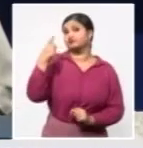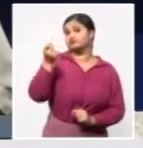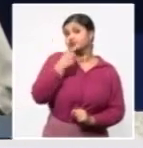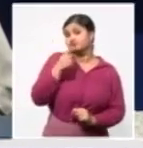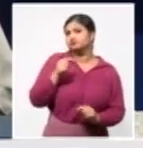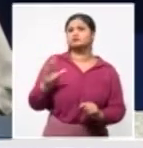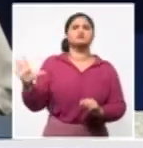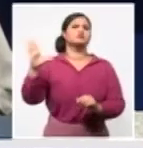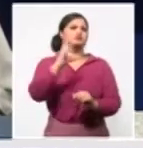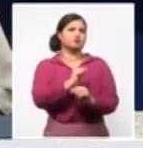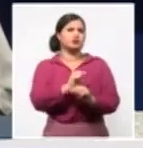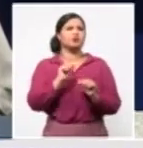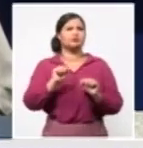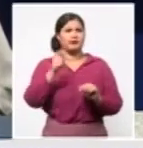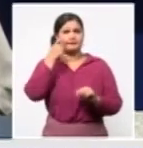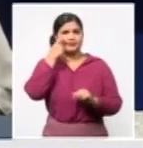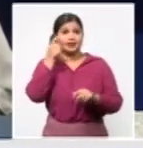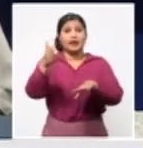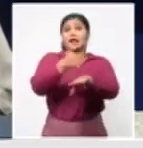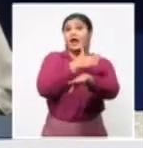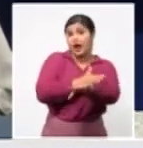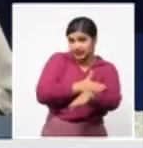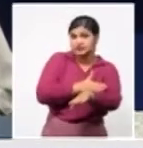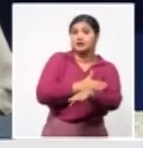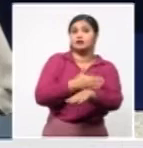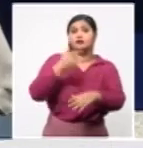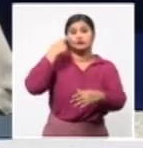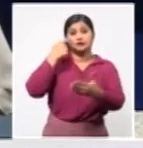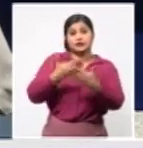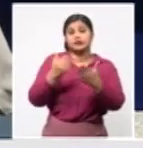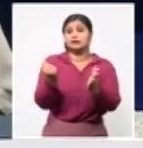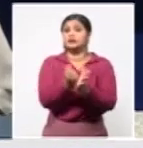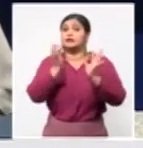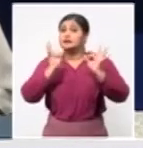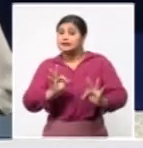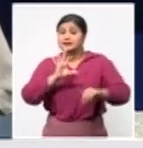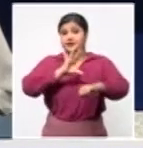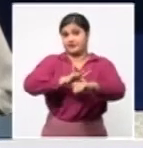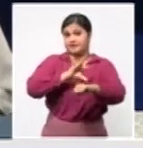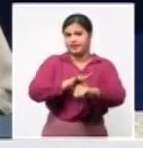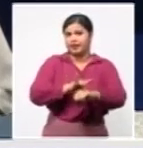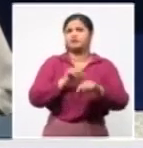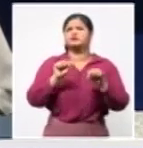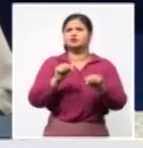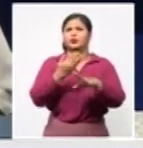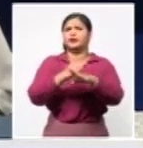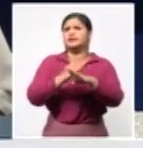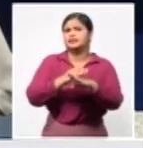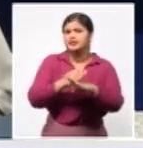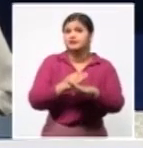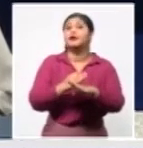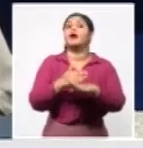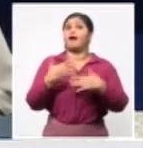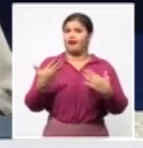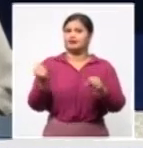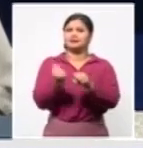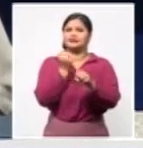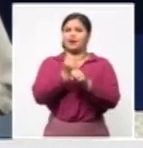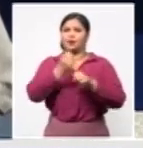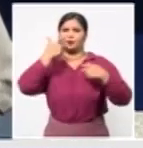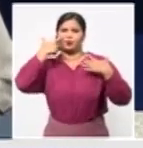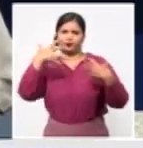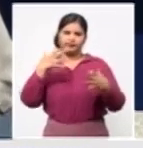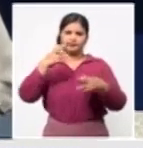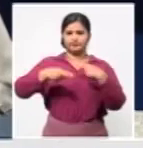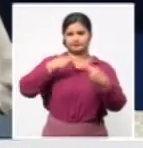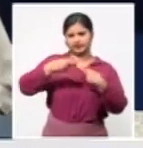its mortality to confirmed case rate ratio, Cuba continues to hold 104th position in the world.